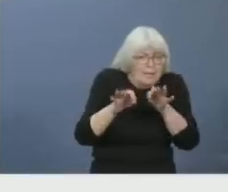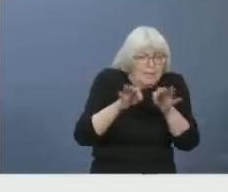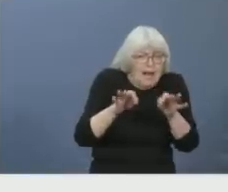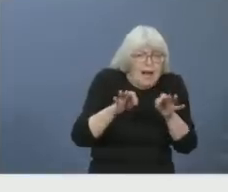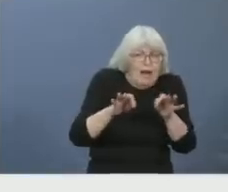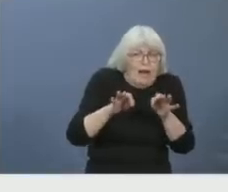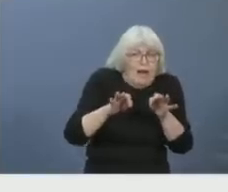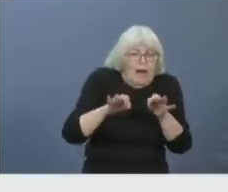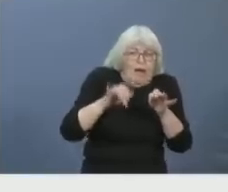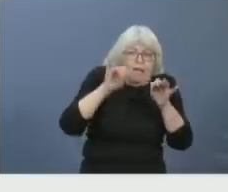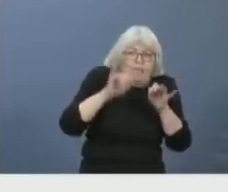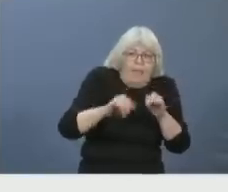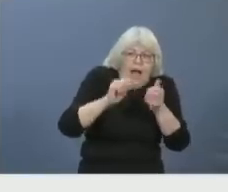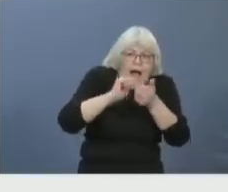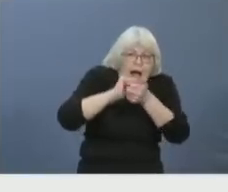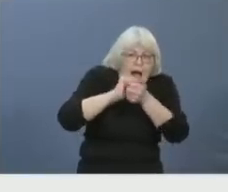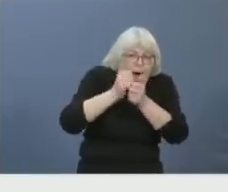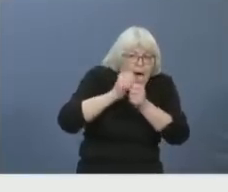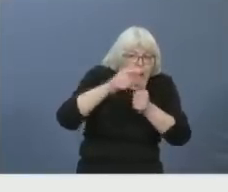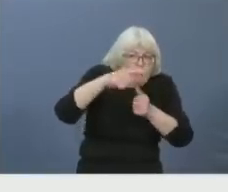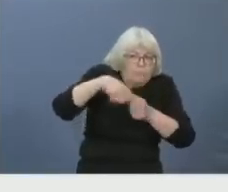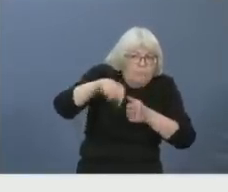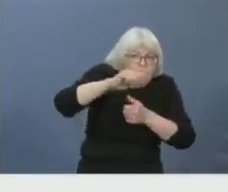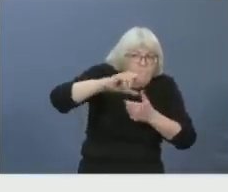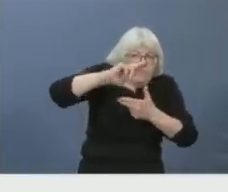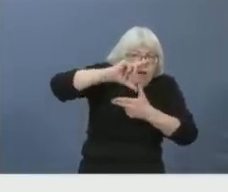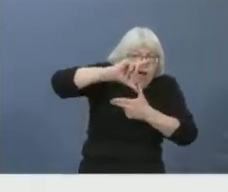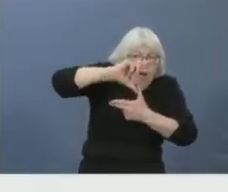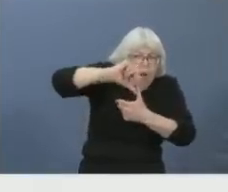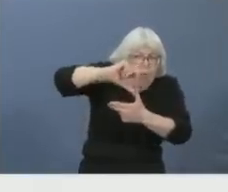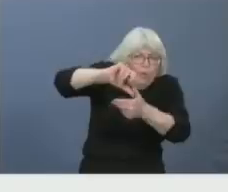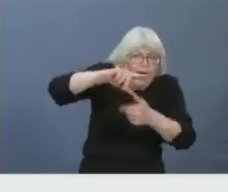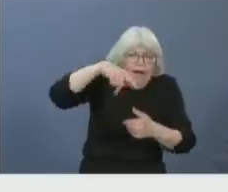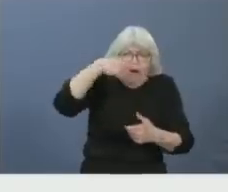the remnants of Fiona, is affecting these fires.